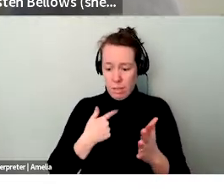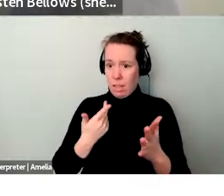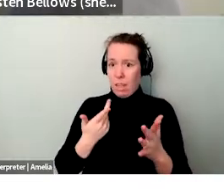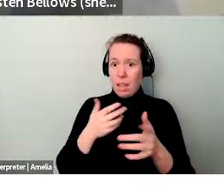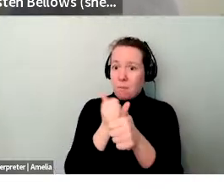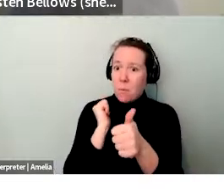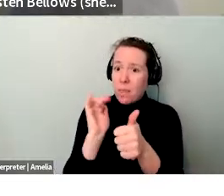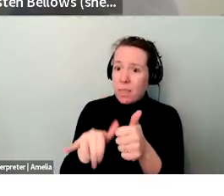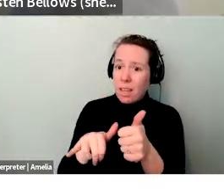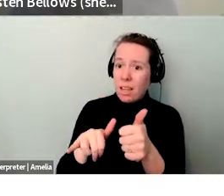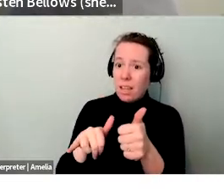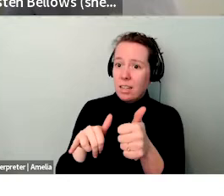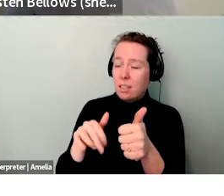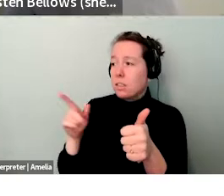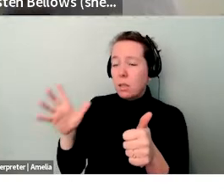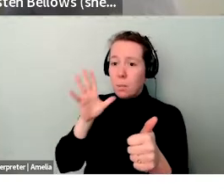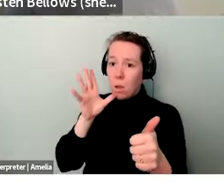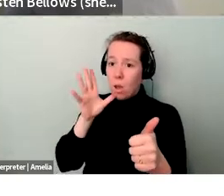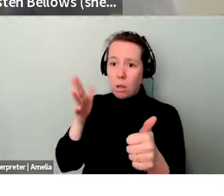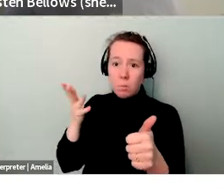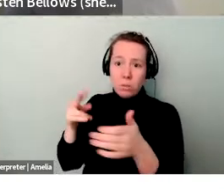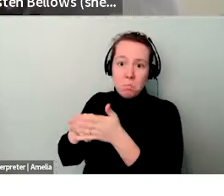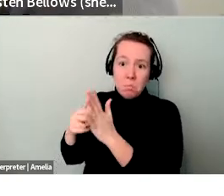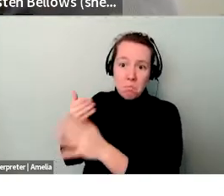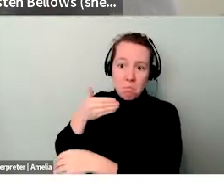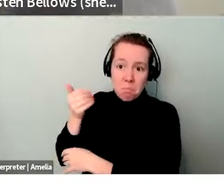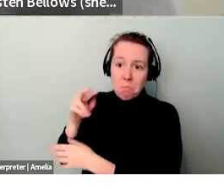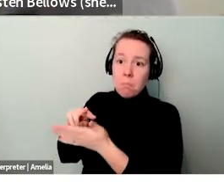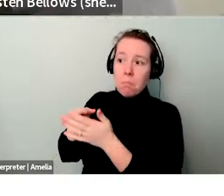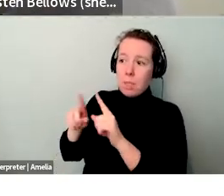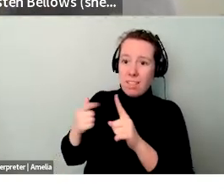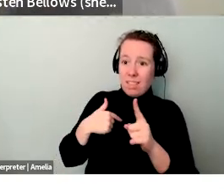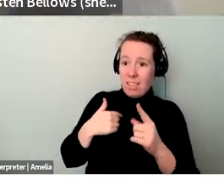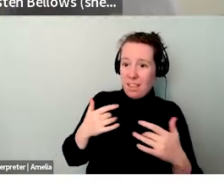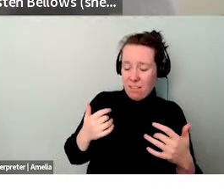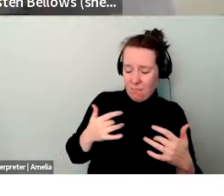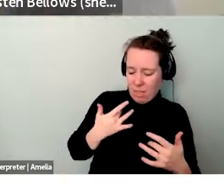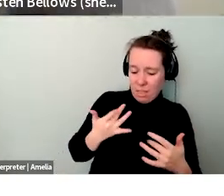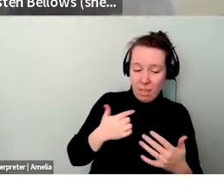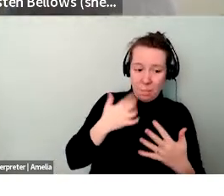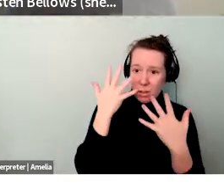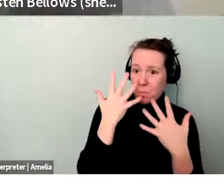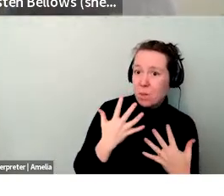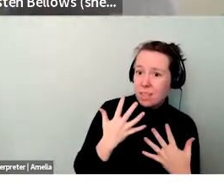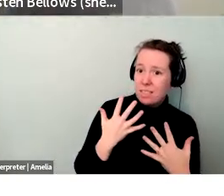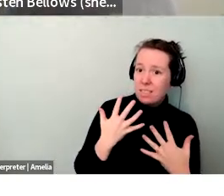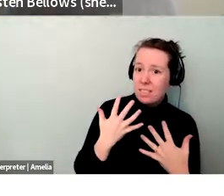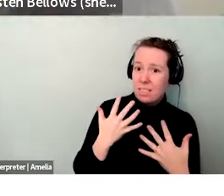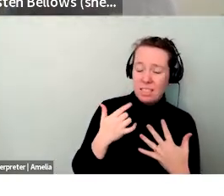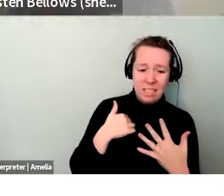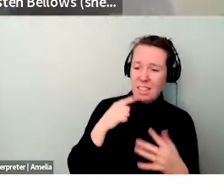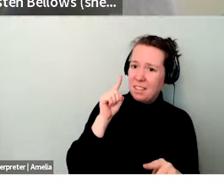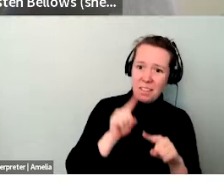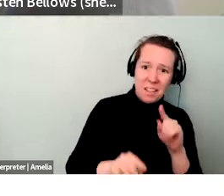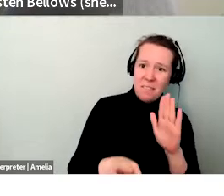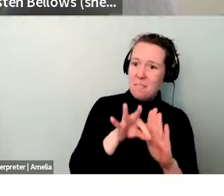real. I didn't want anyone to think differently of me just because I had depression or whatever. So yeah,